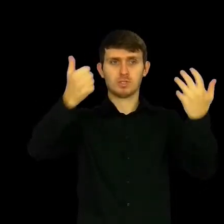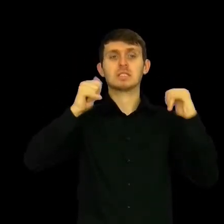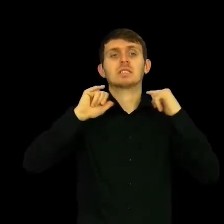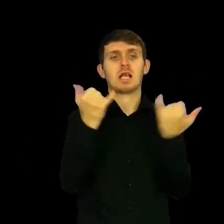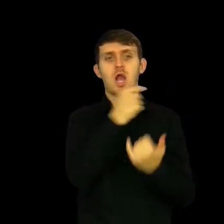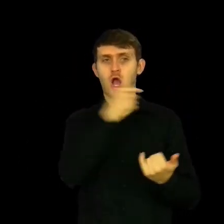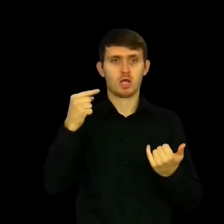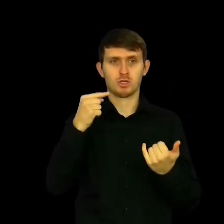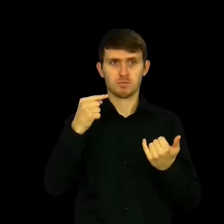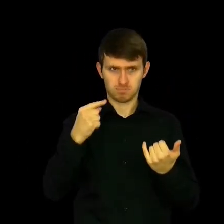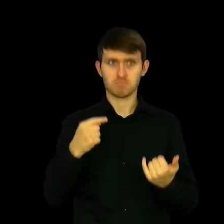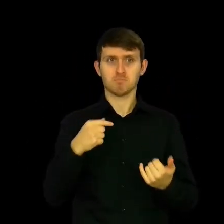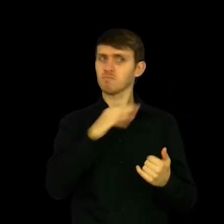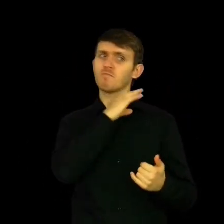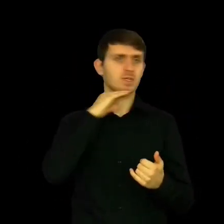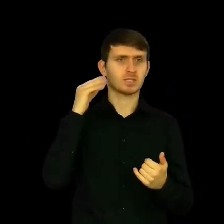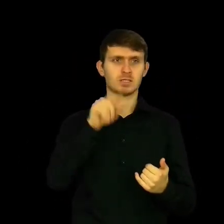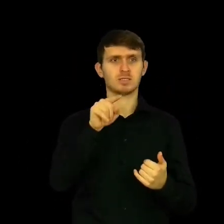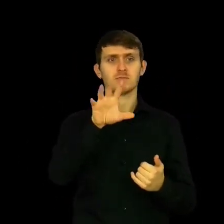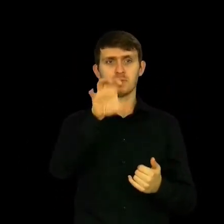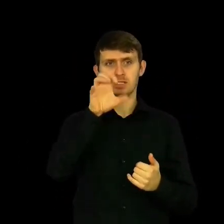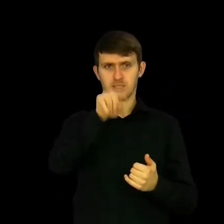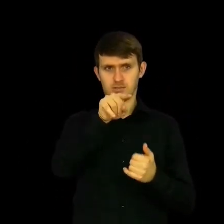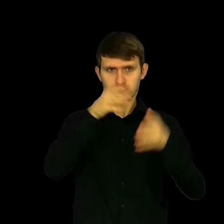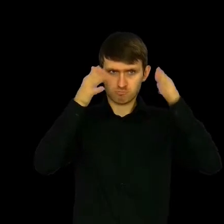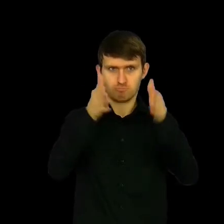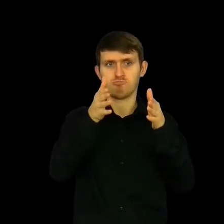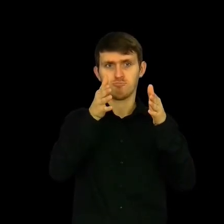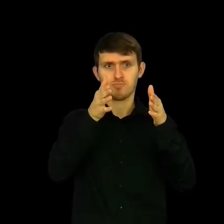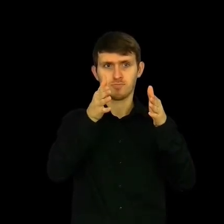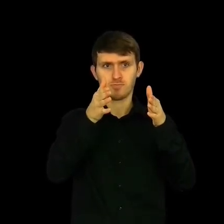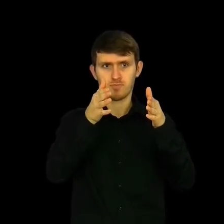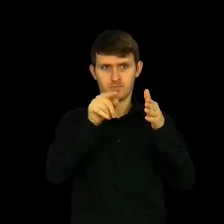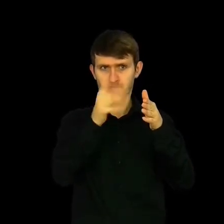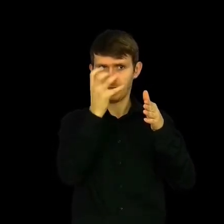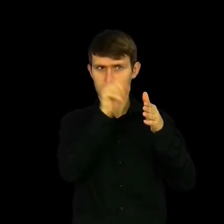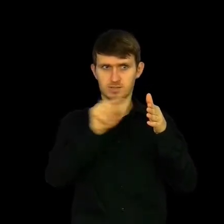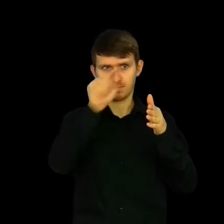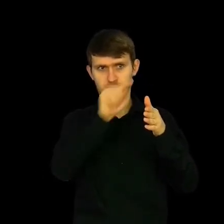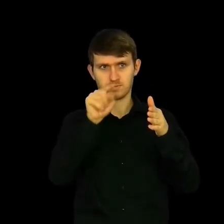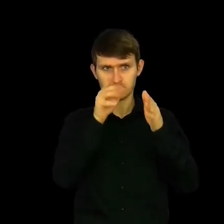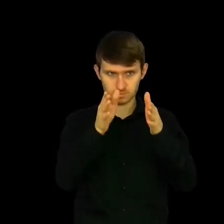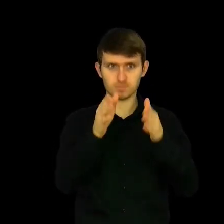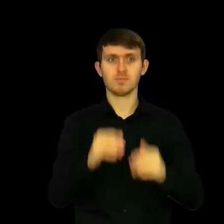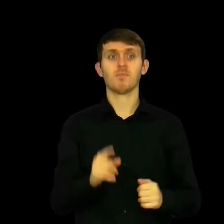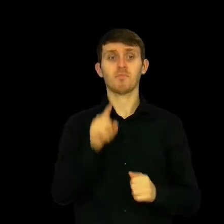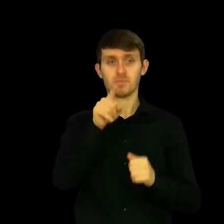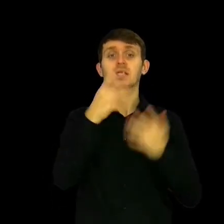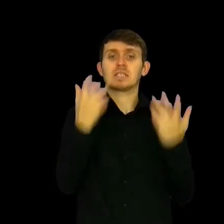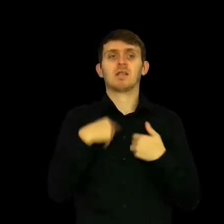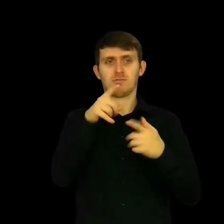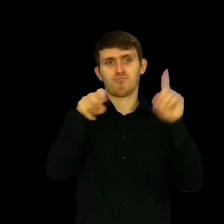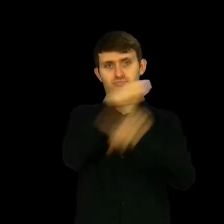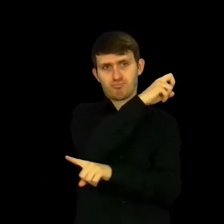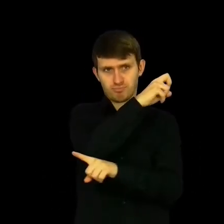2,456 minus 589, what I do is I subtract 500 from both of these numbers. So if I subtract 500 from this